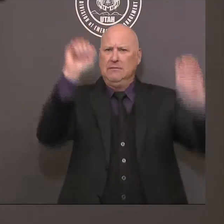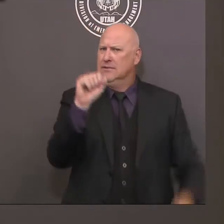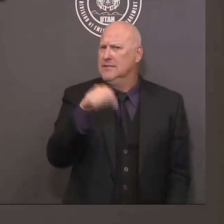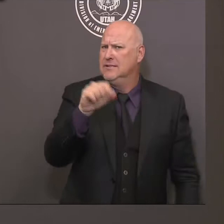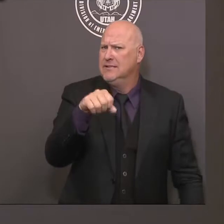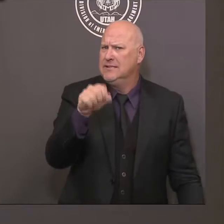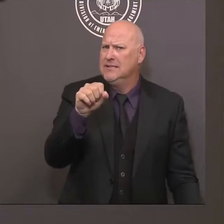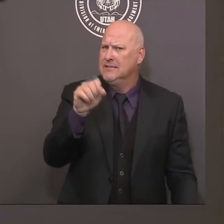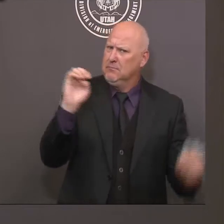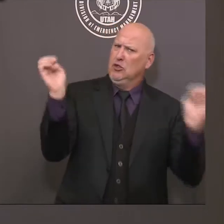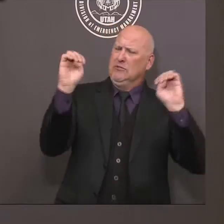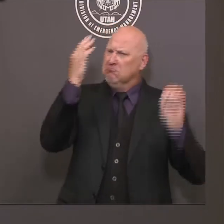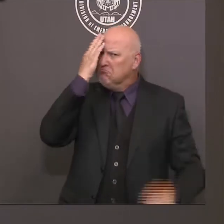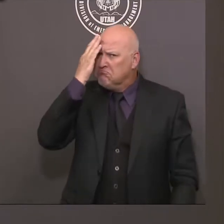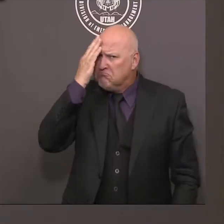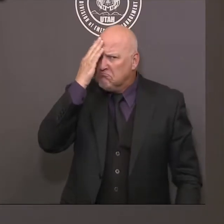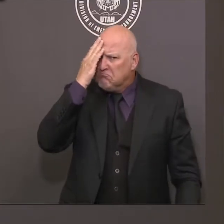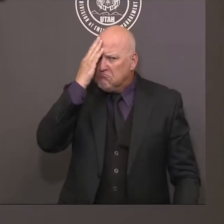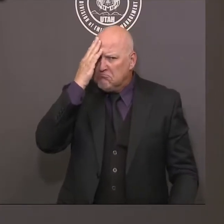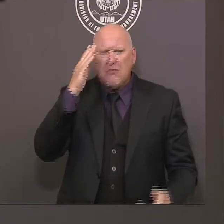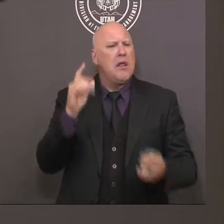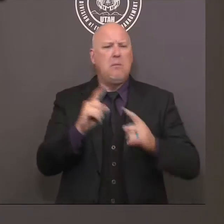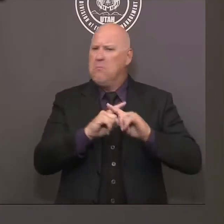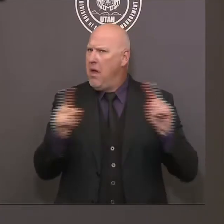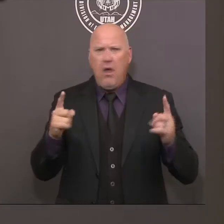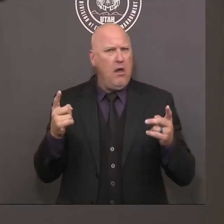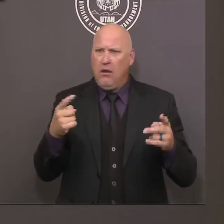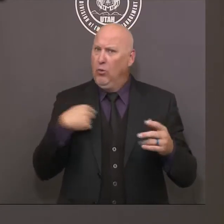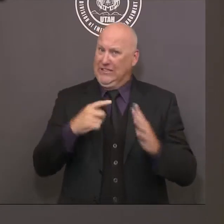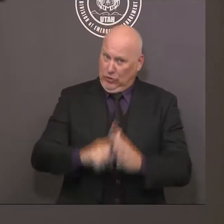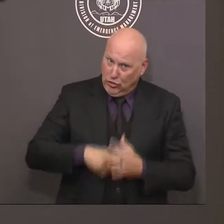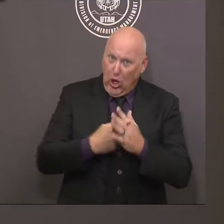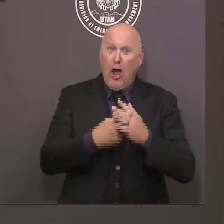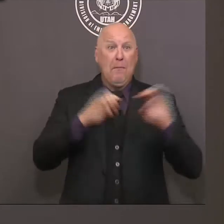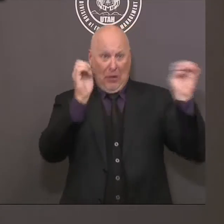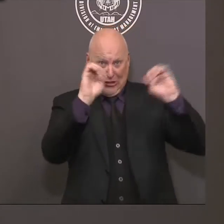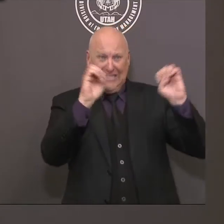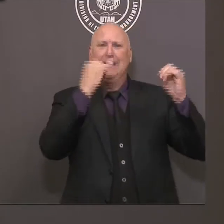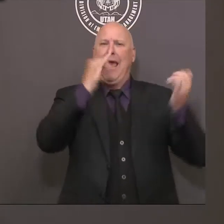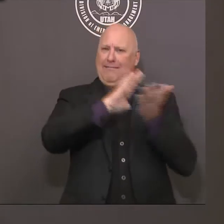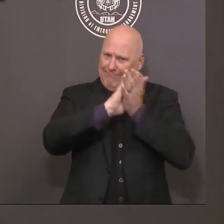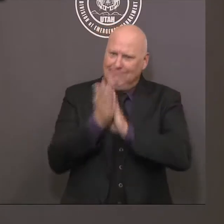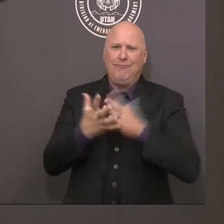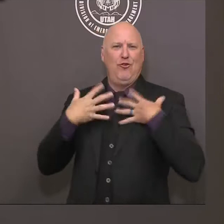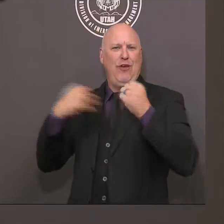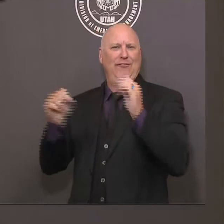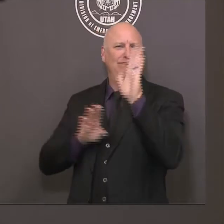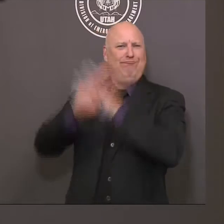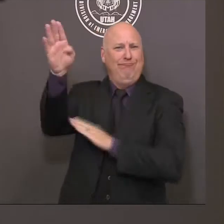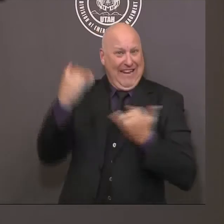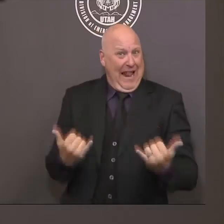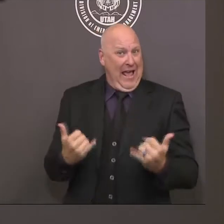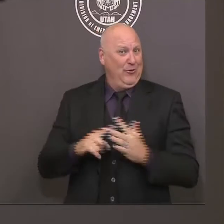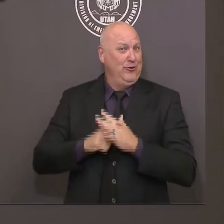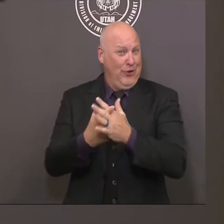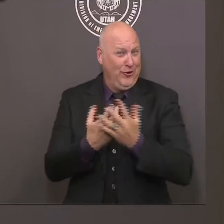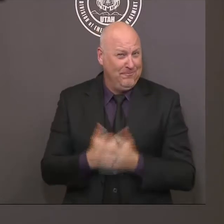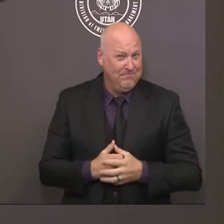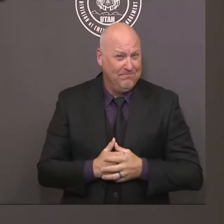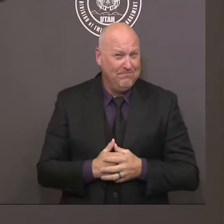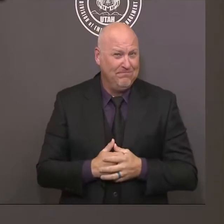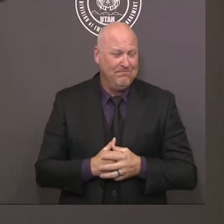renewal, a renewal that we are collectively building together. The commitment of the Economic Response Task Force is that